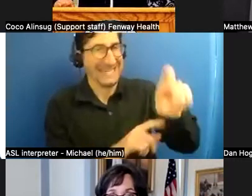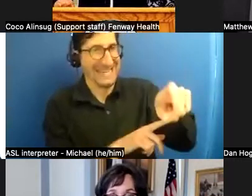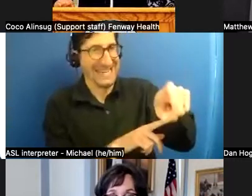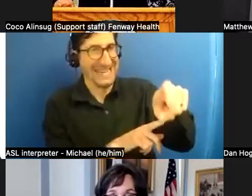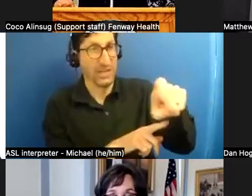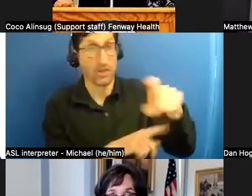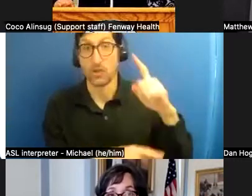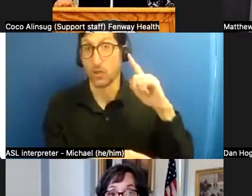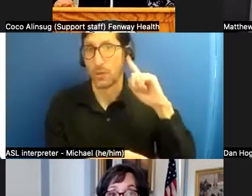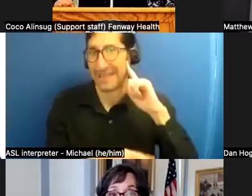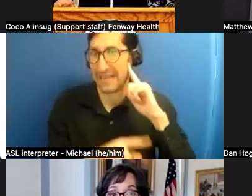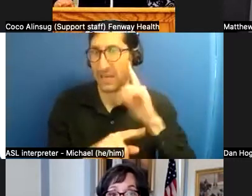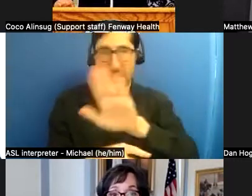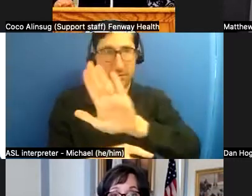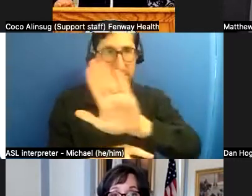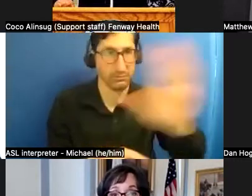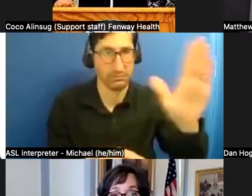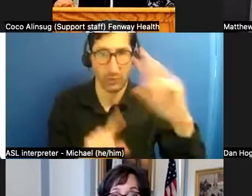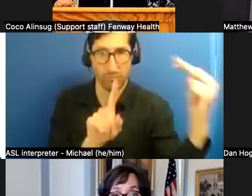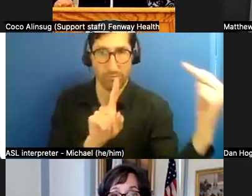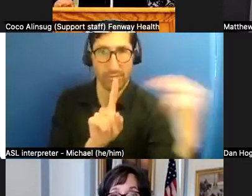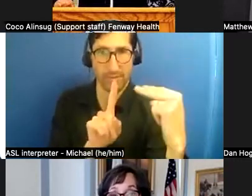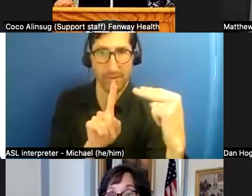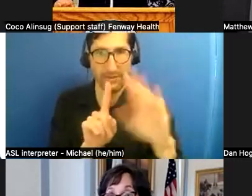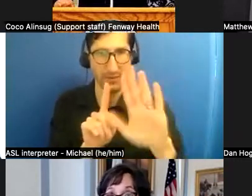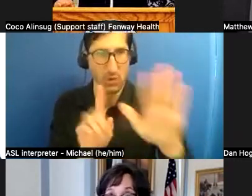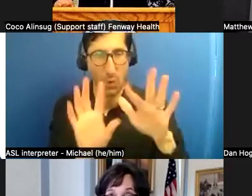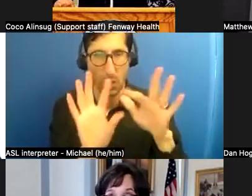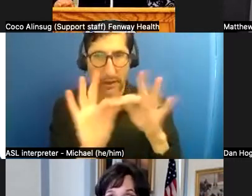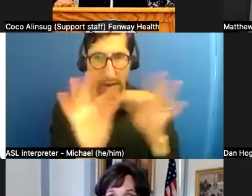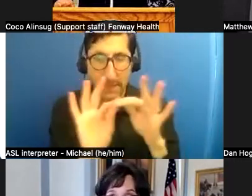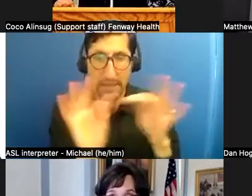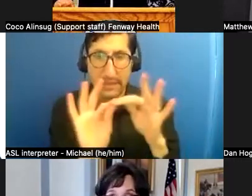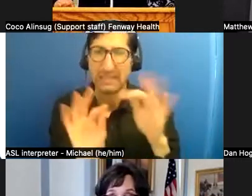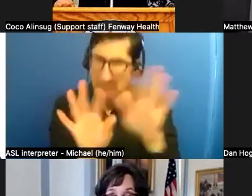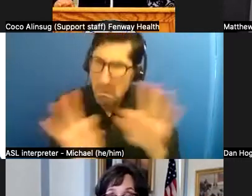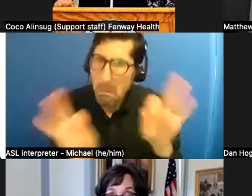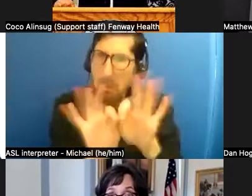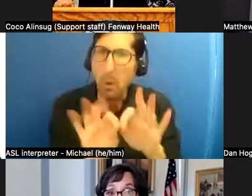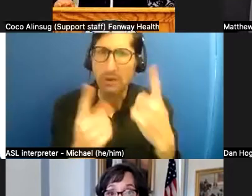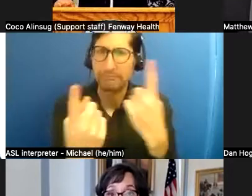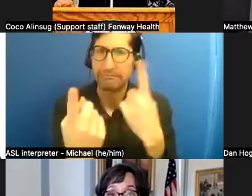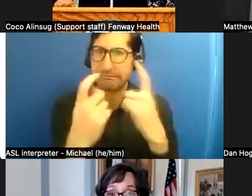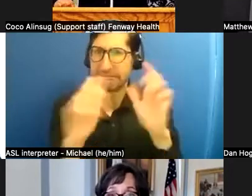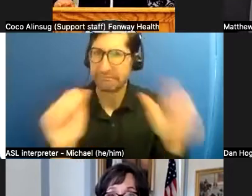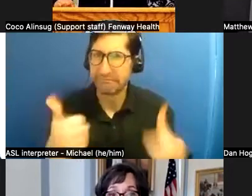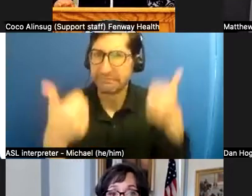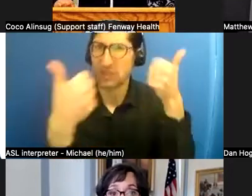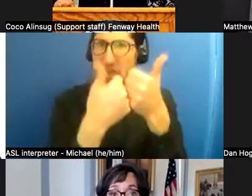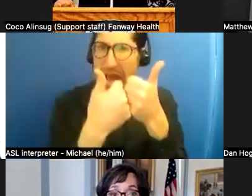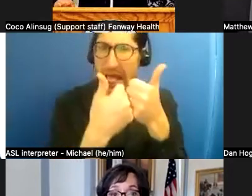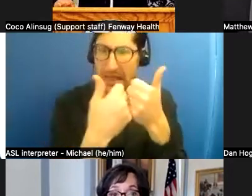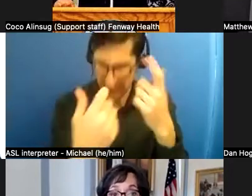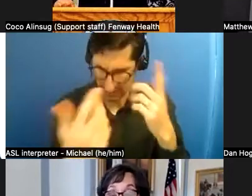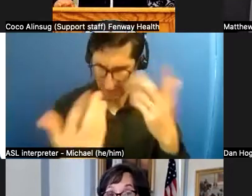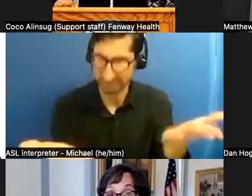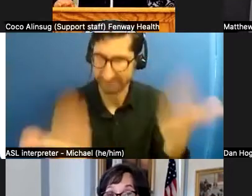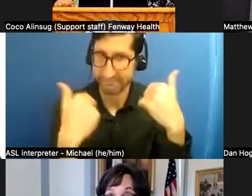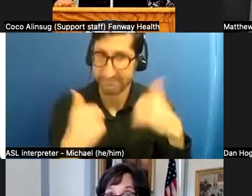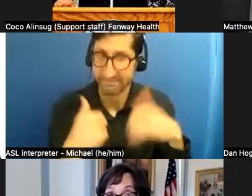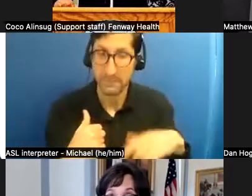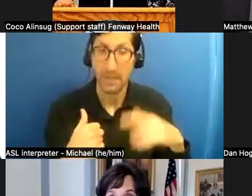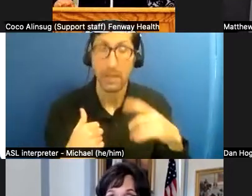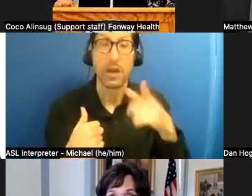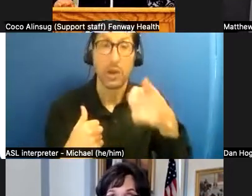hear from you. We need you to ask us those tough questions. We need you to listen with